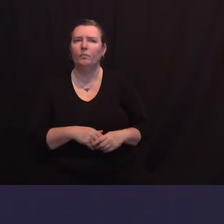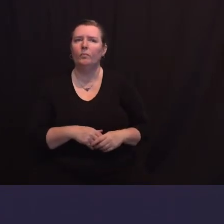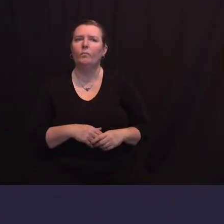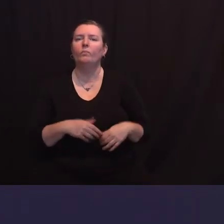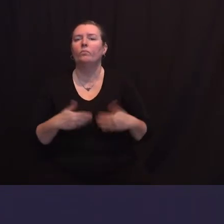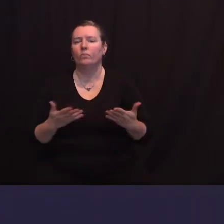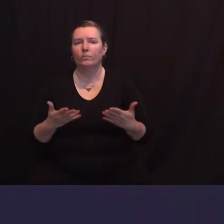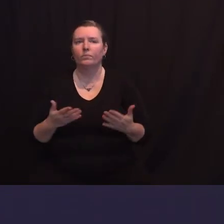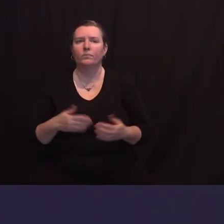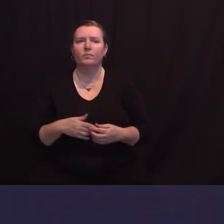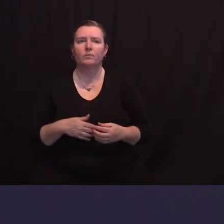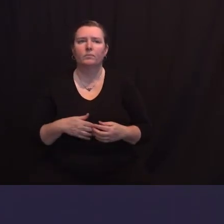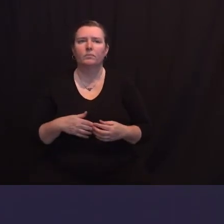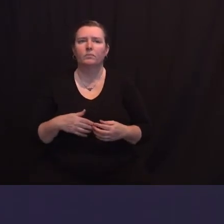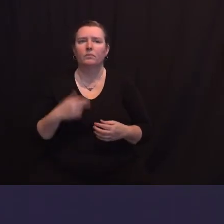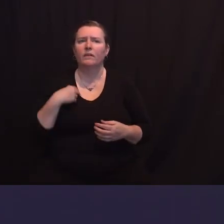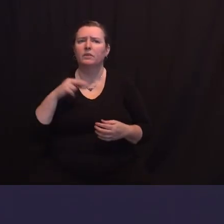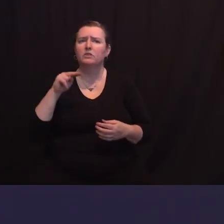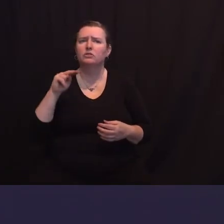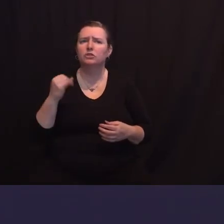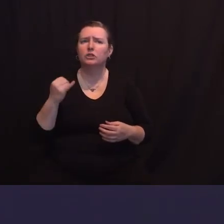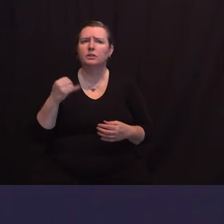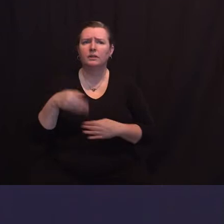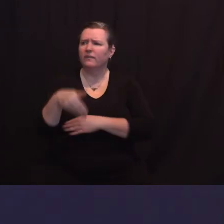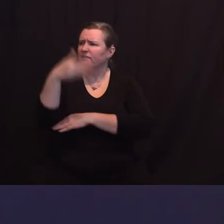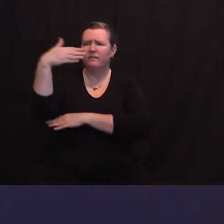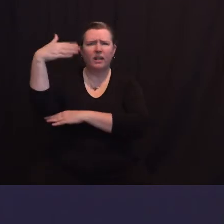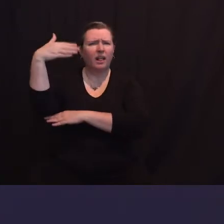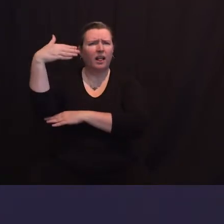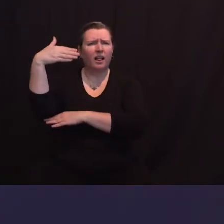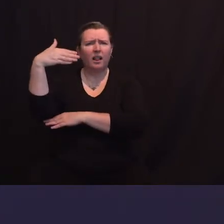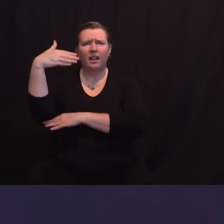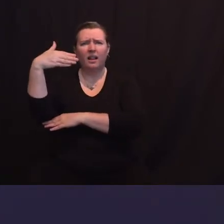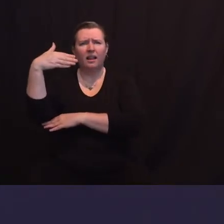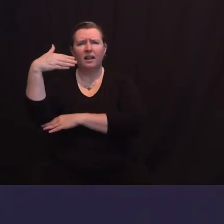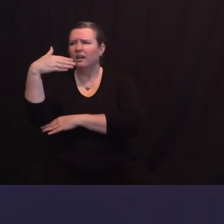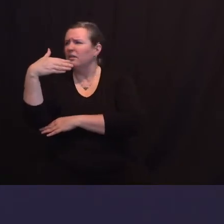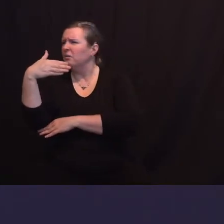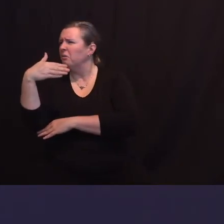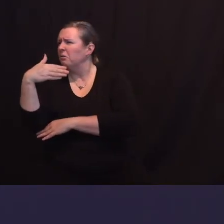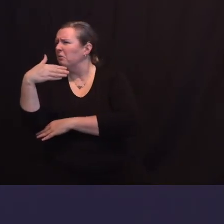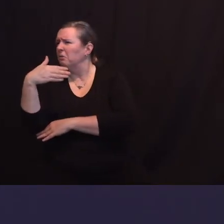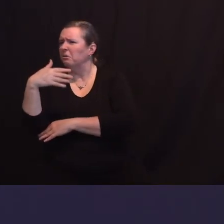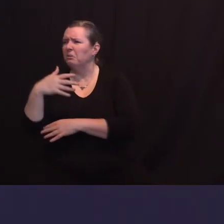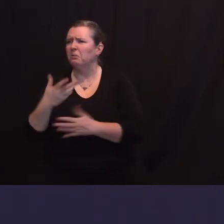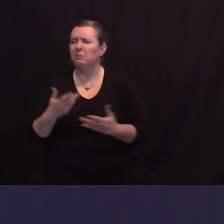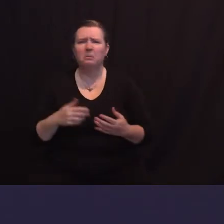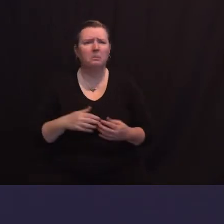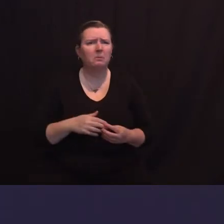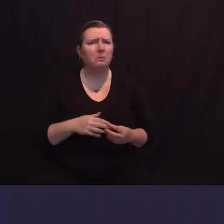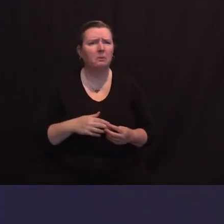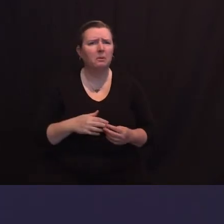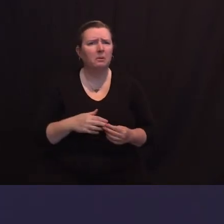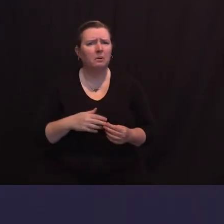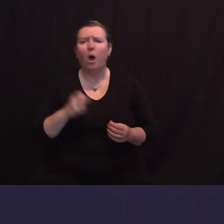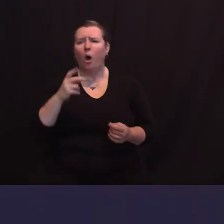New Jersey flag? It is. Another reason to welcome you. Thanks for coming. Thank you, Governor.